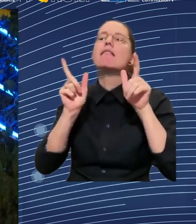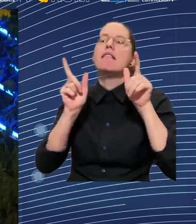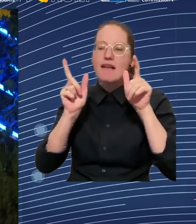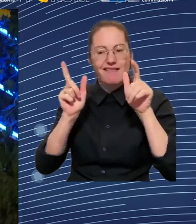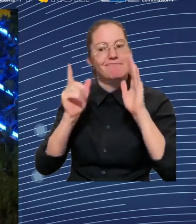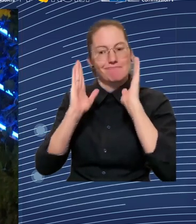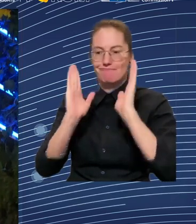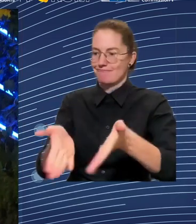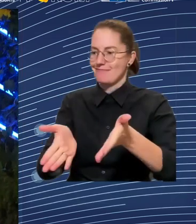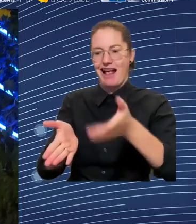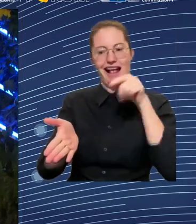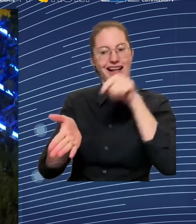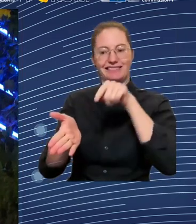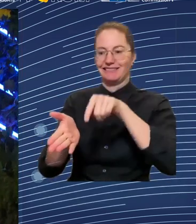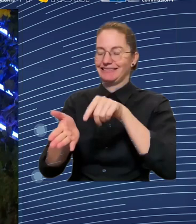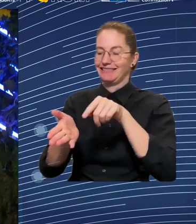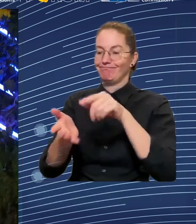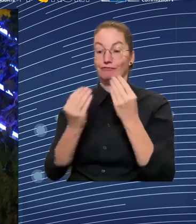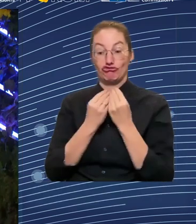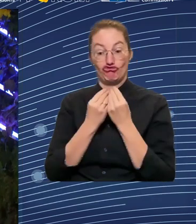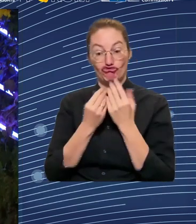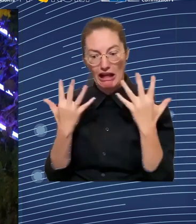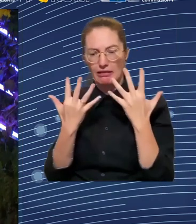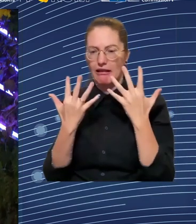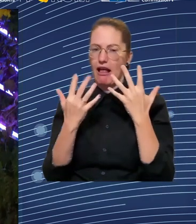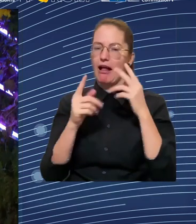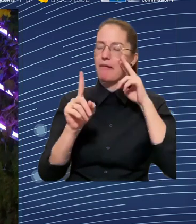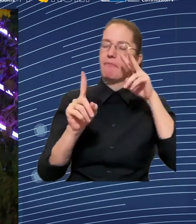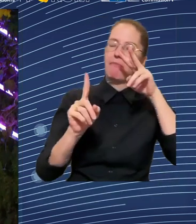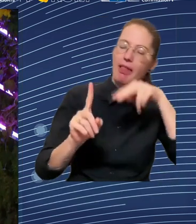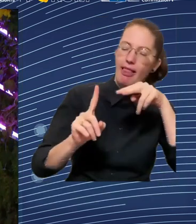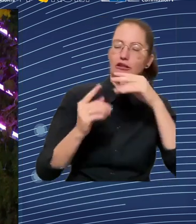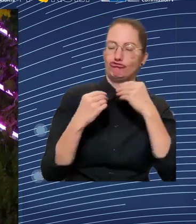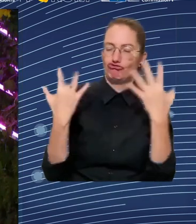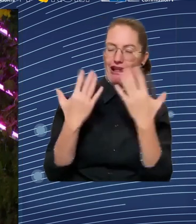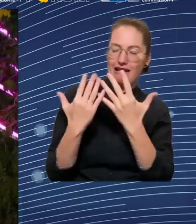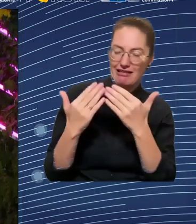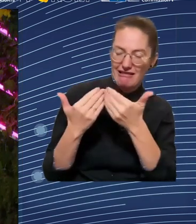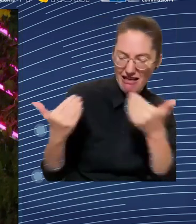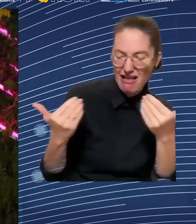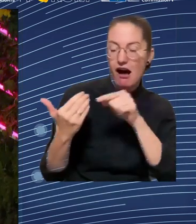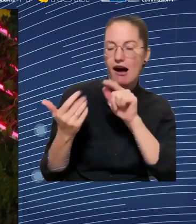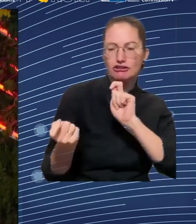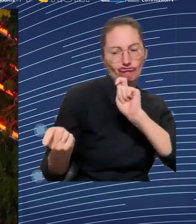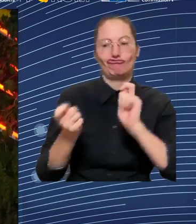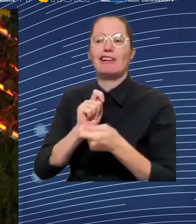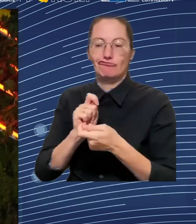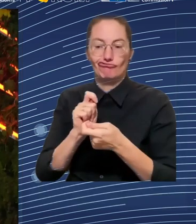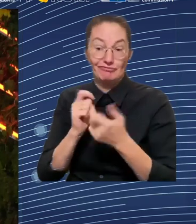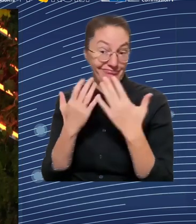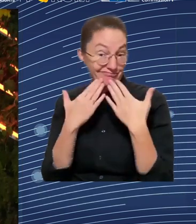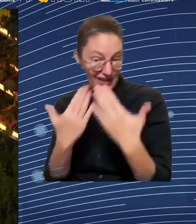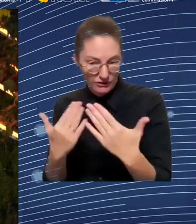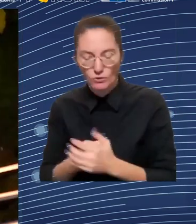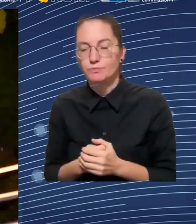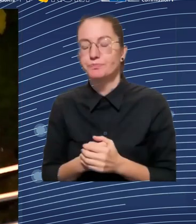one of the leading issues that the EU is working on. So maybe Ilias, would you like to take that question? Yes,